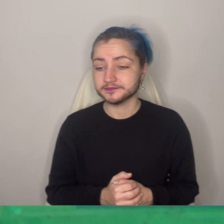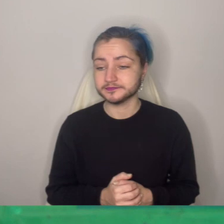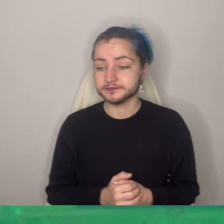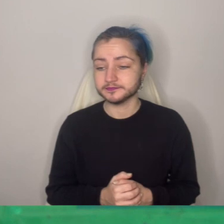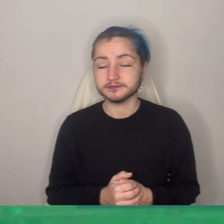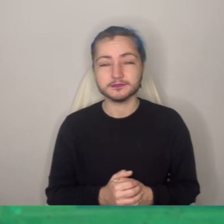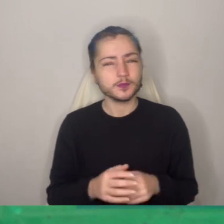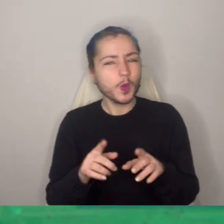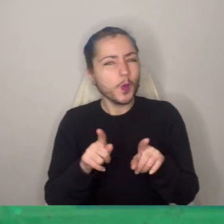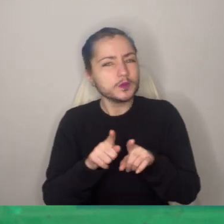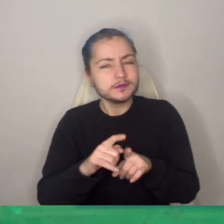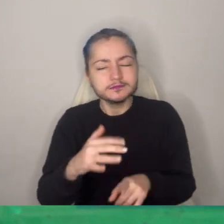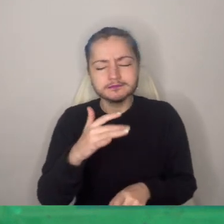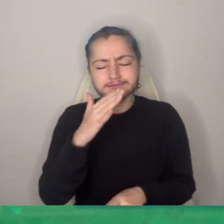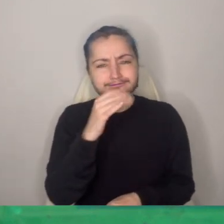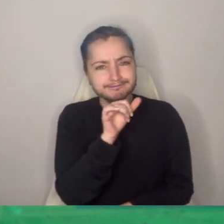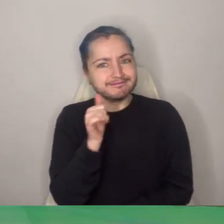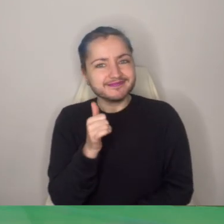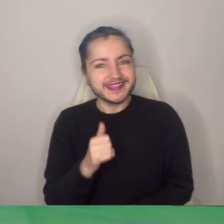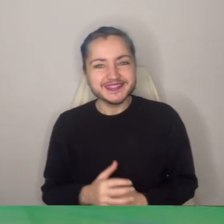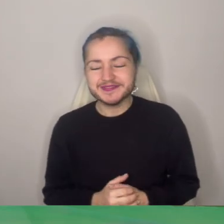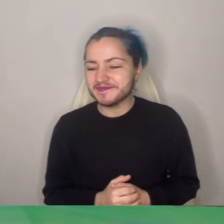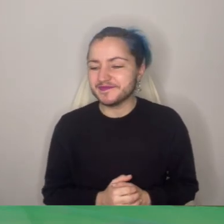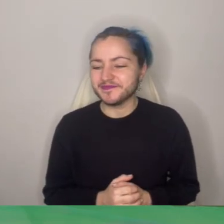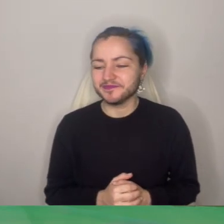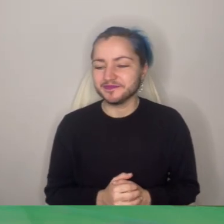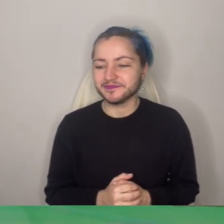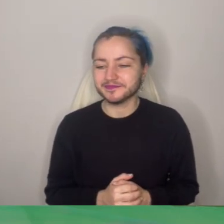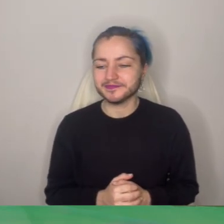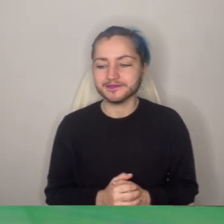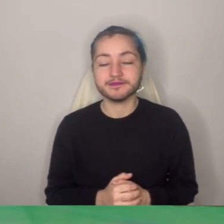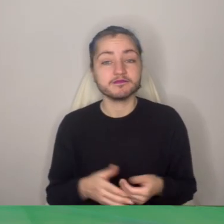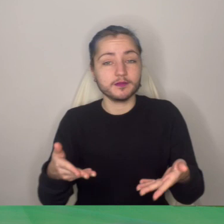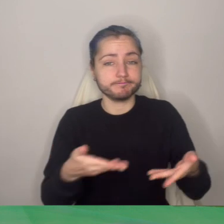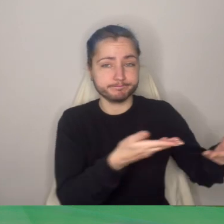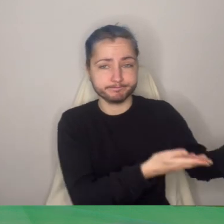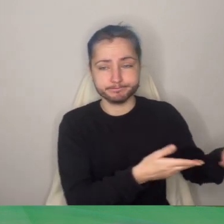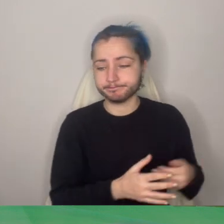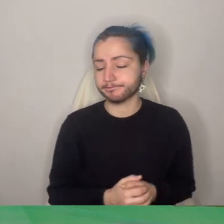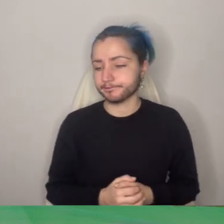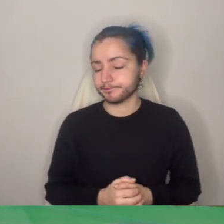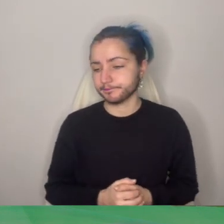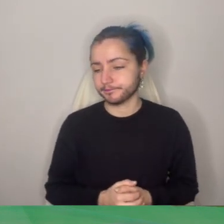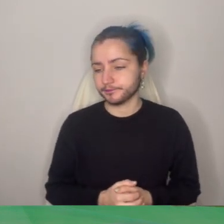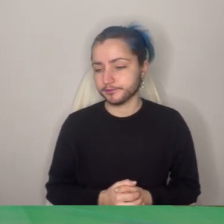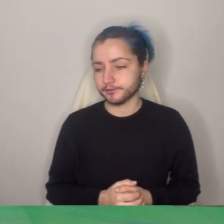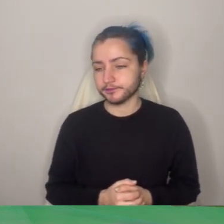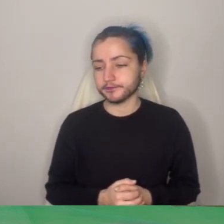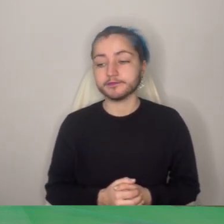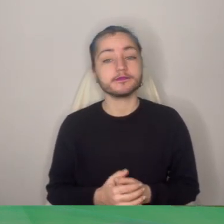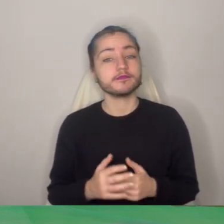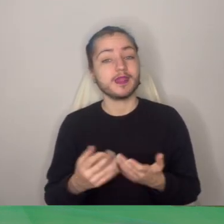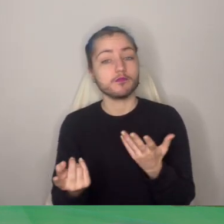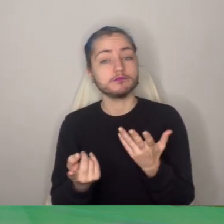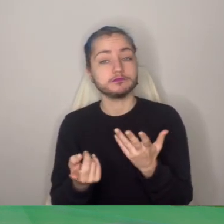and it'll probably smell nice as well. And the next thing we're going to do is just set this aside, take another sheet